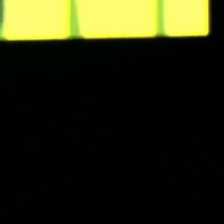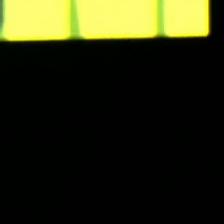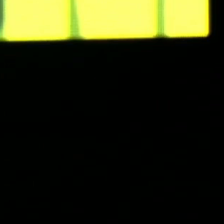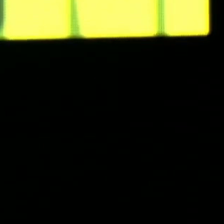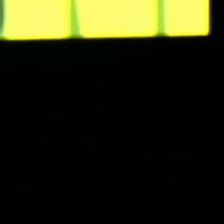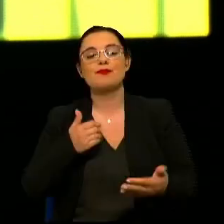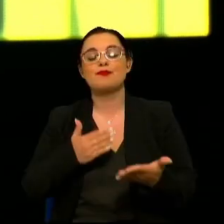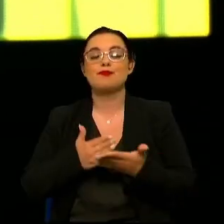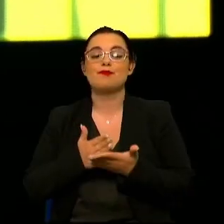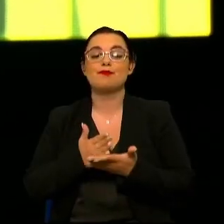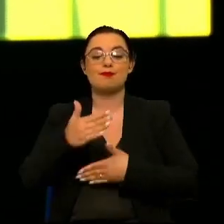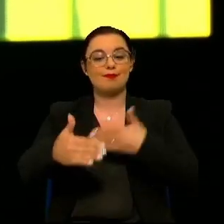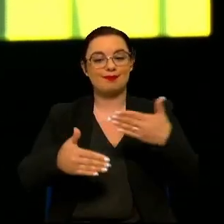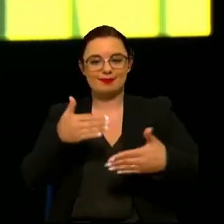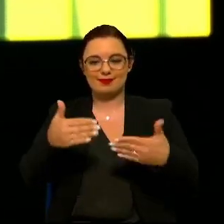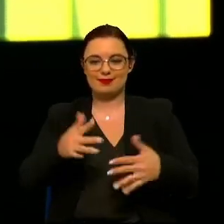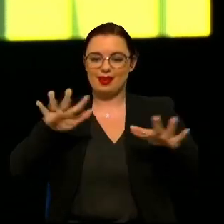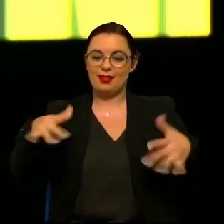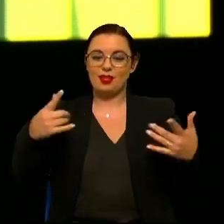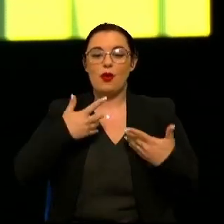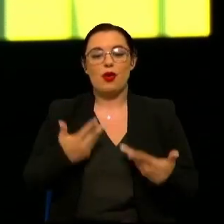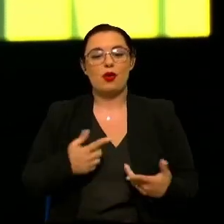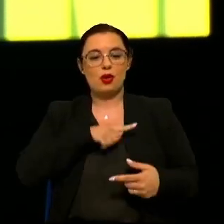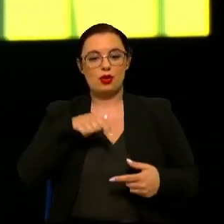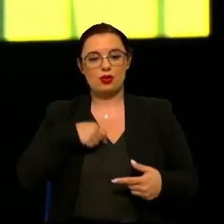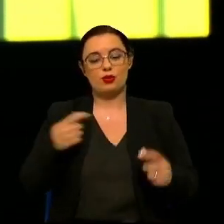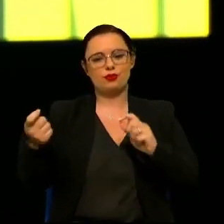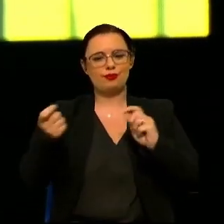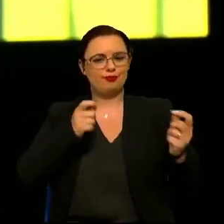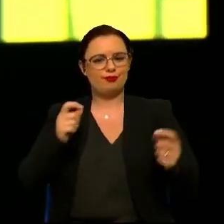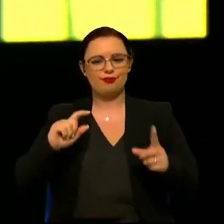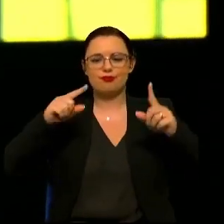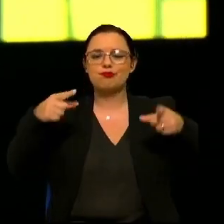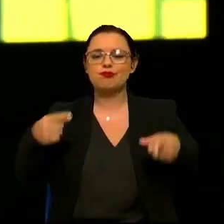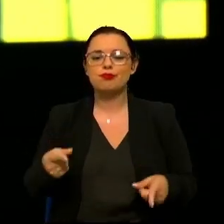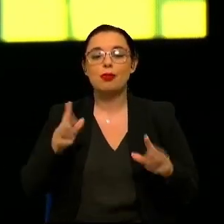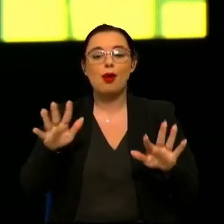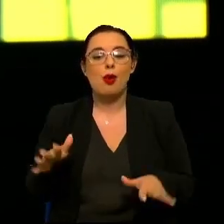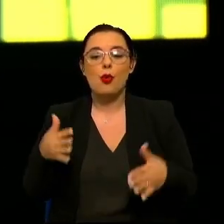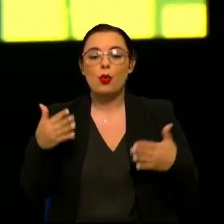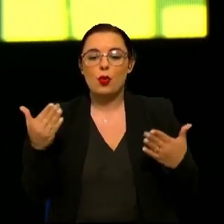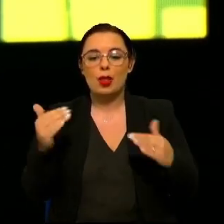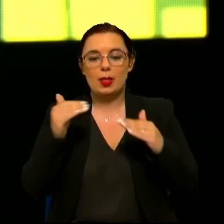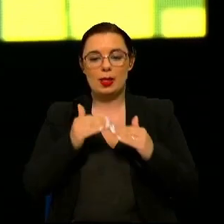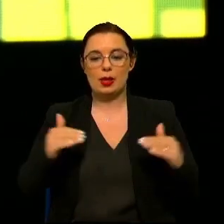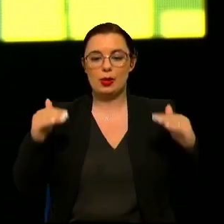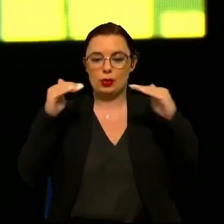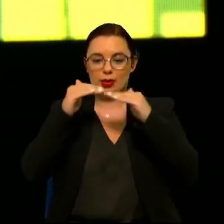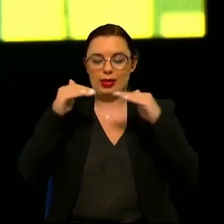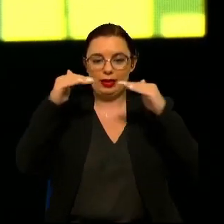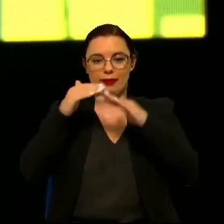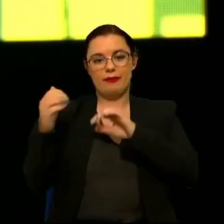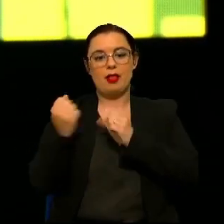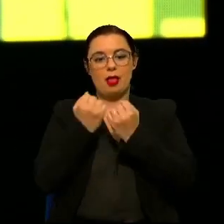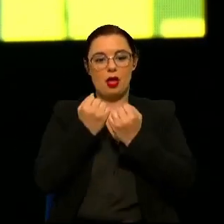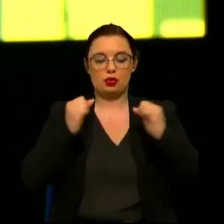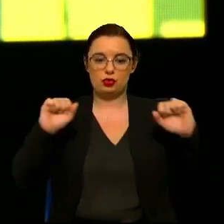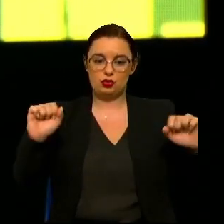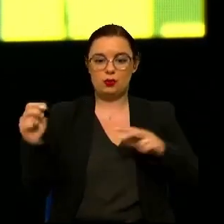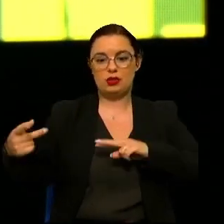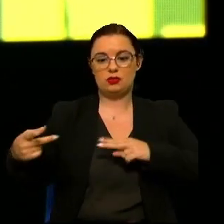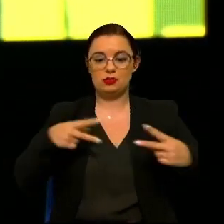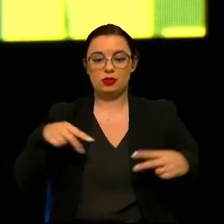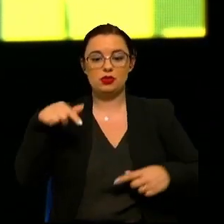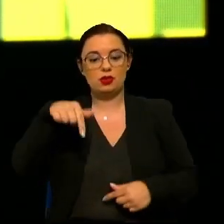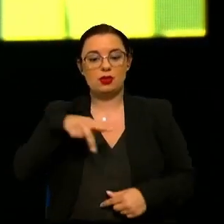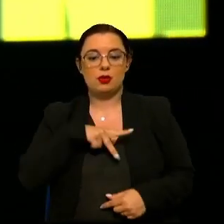Prosseguimos então e agora vamos. So now we will start the debate. What is the level of